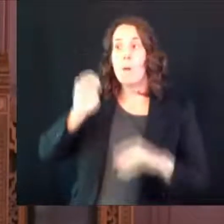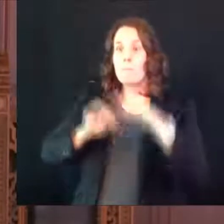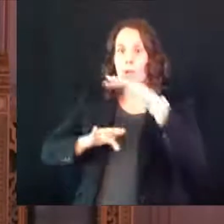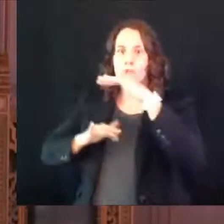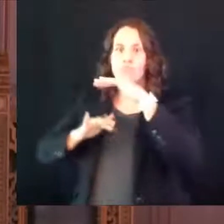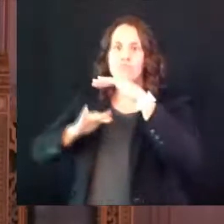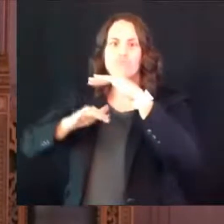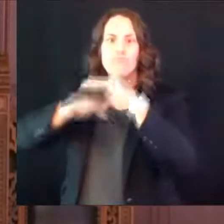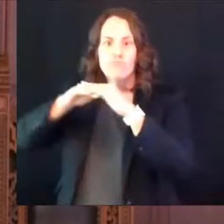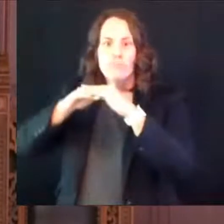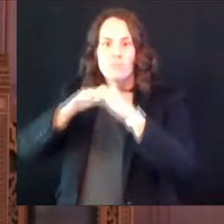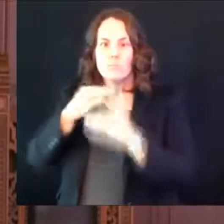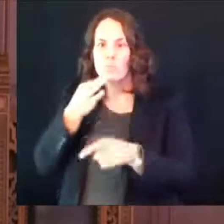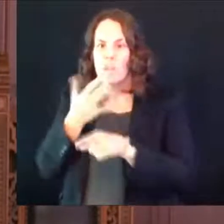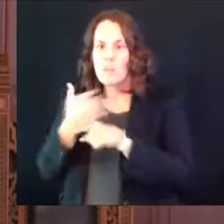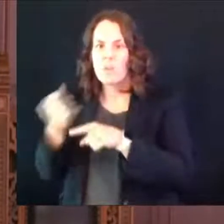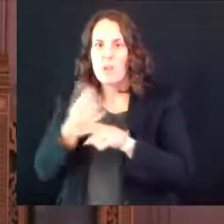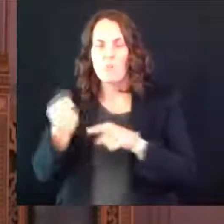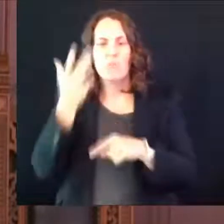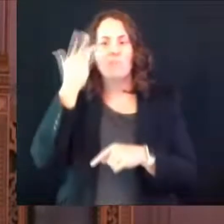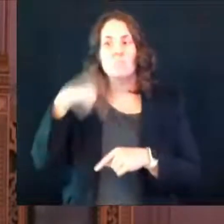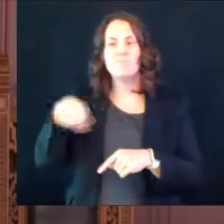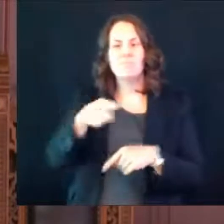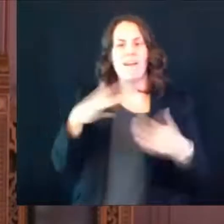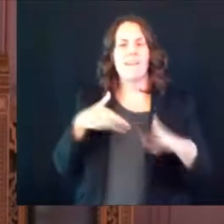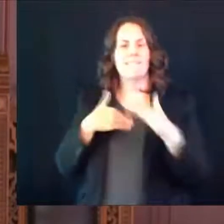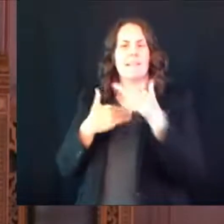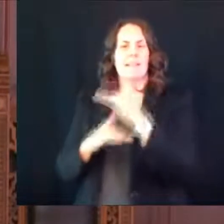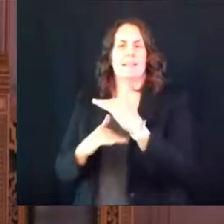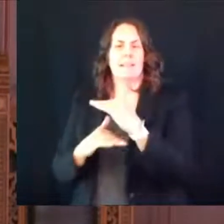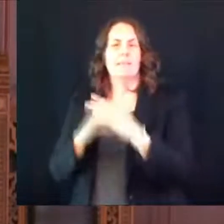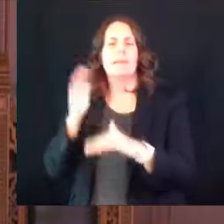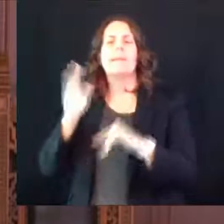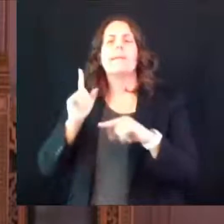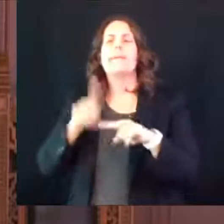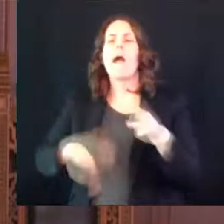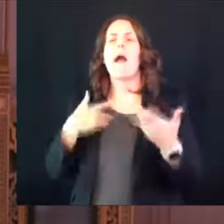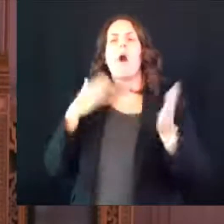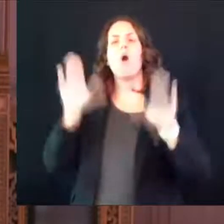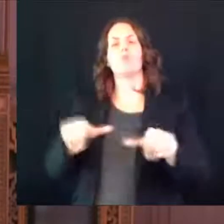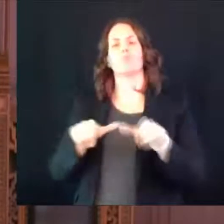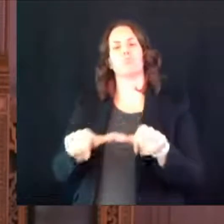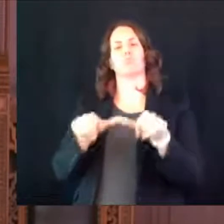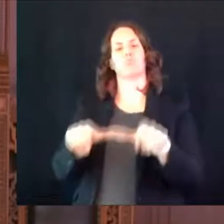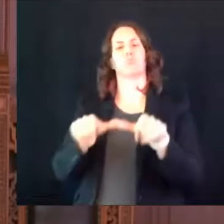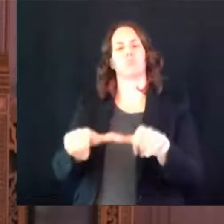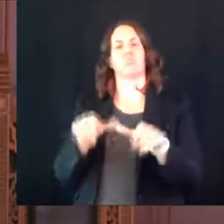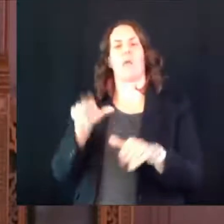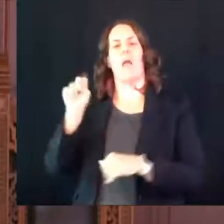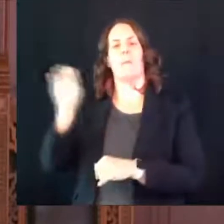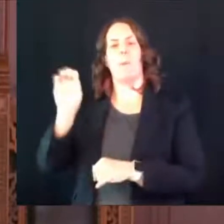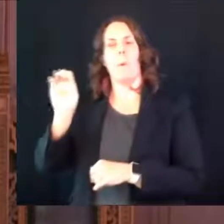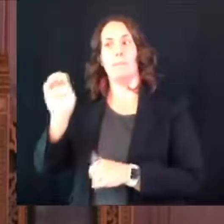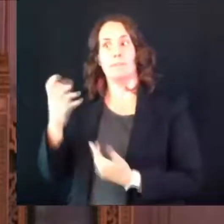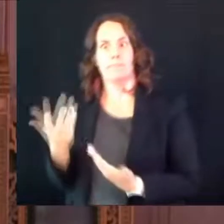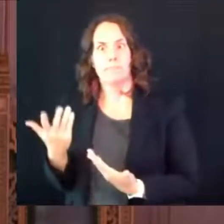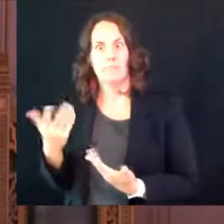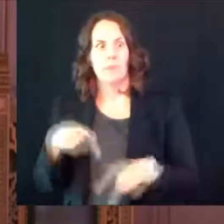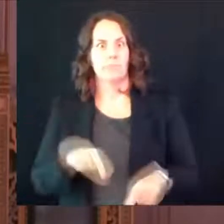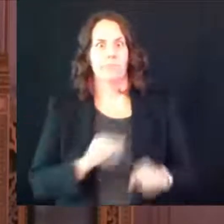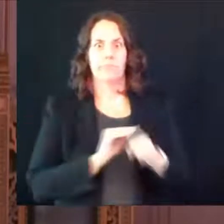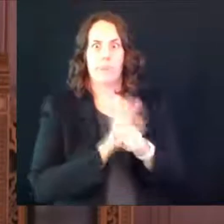out, and so we will continue to have those